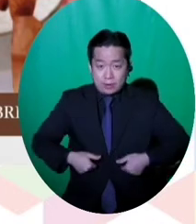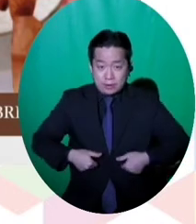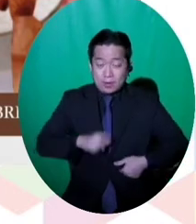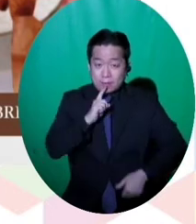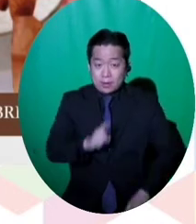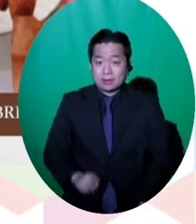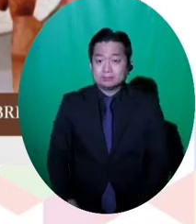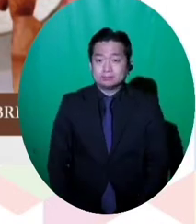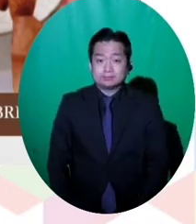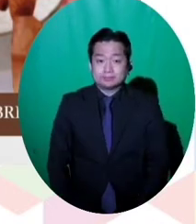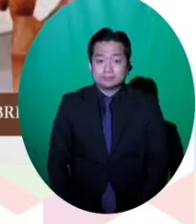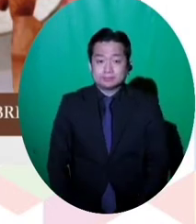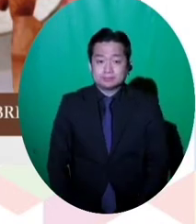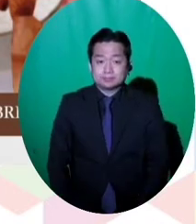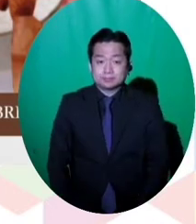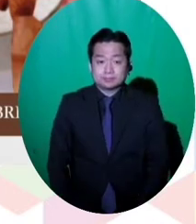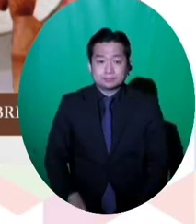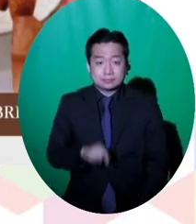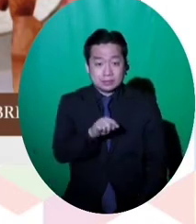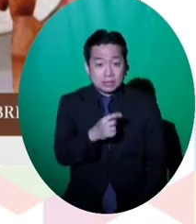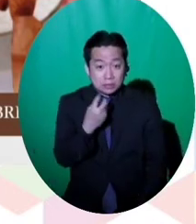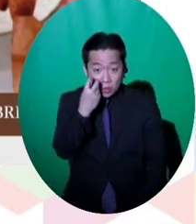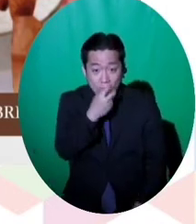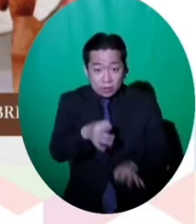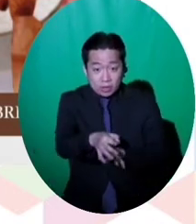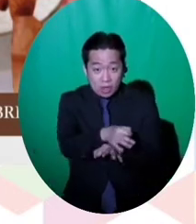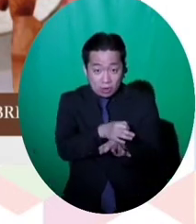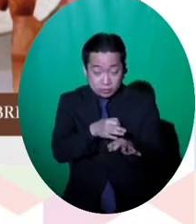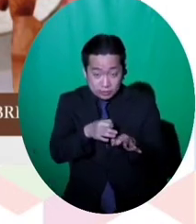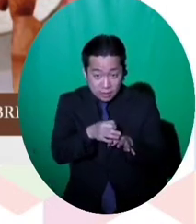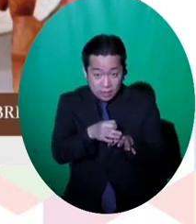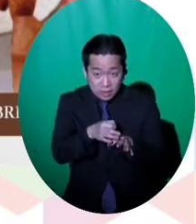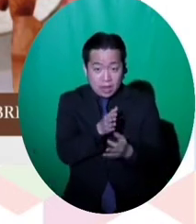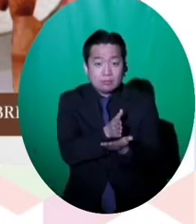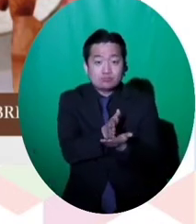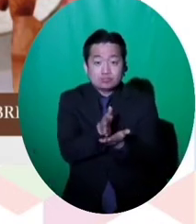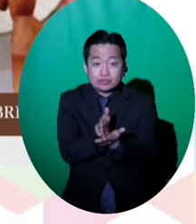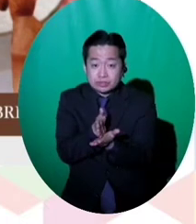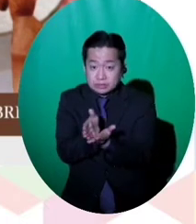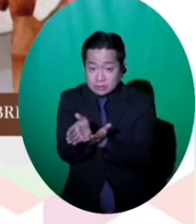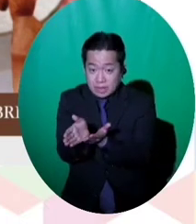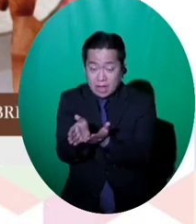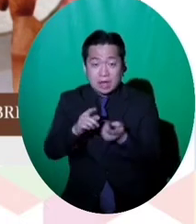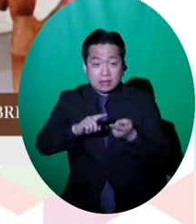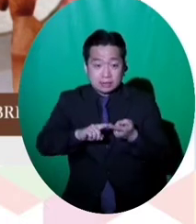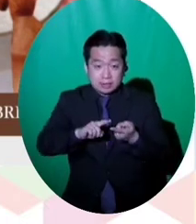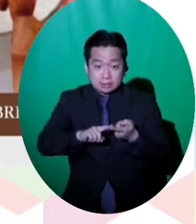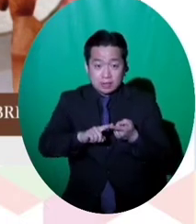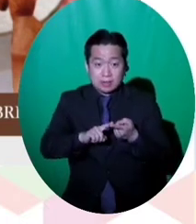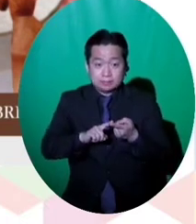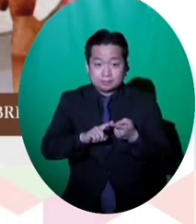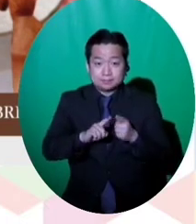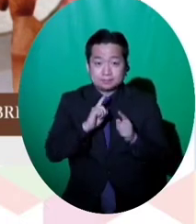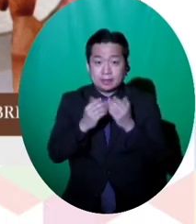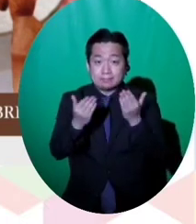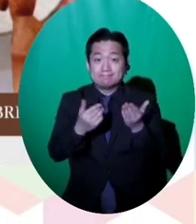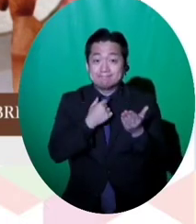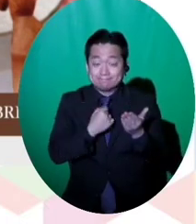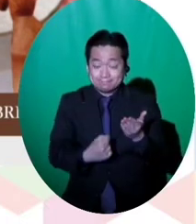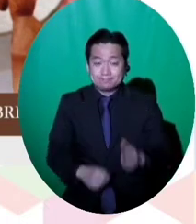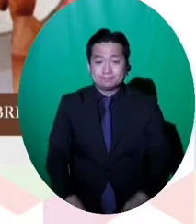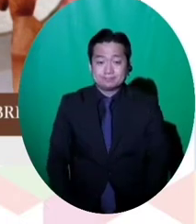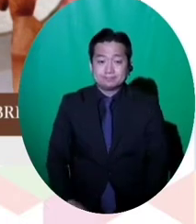of the economy, I want to be very, very clear, very specific about what I mean by